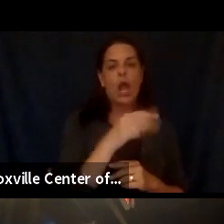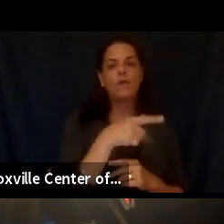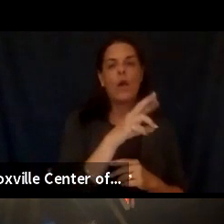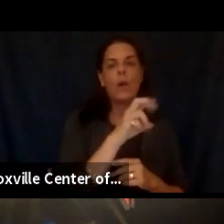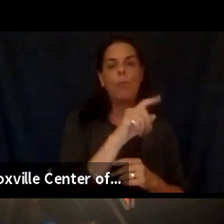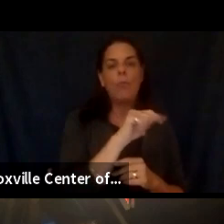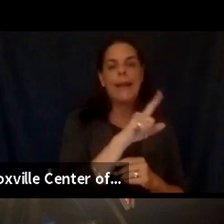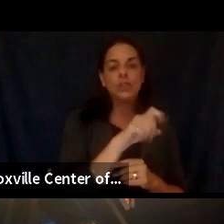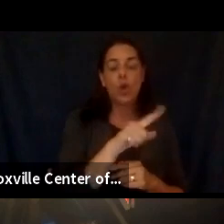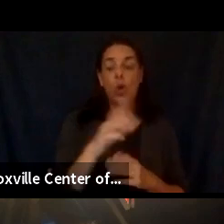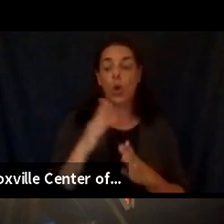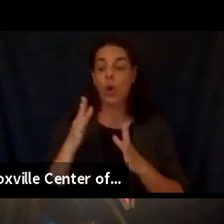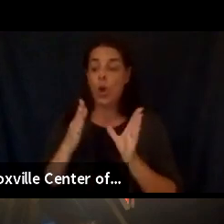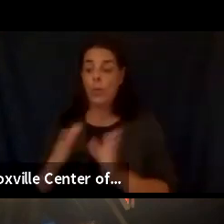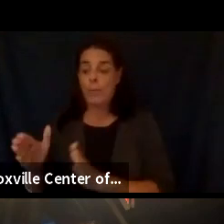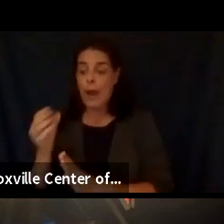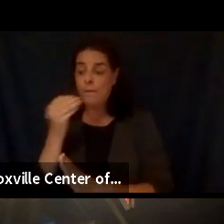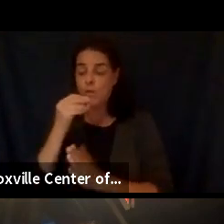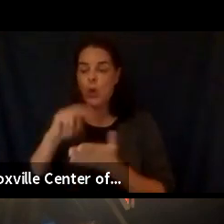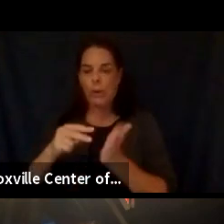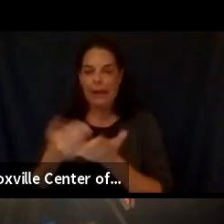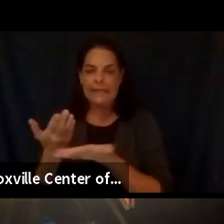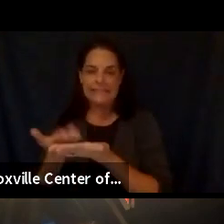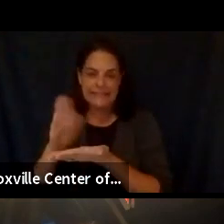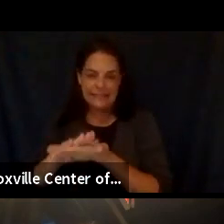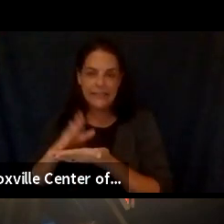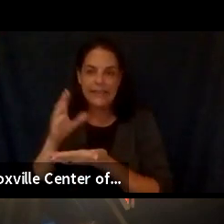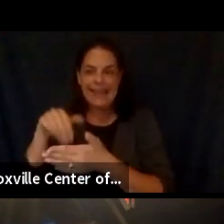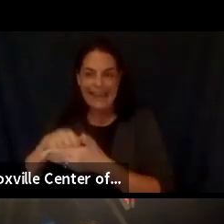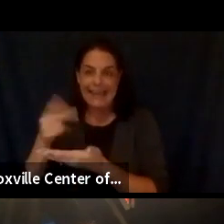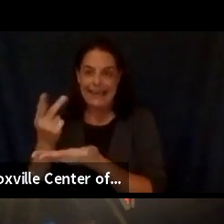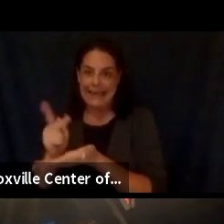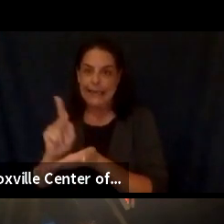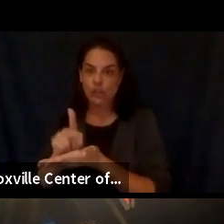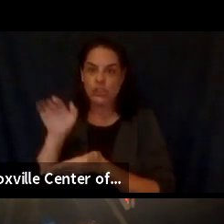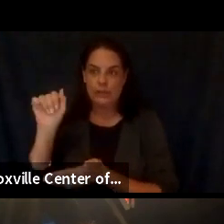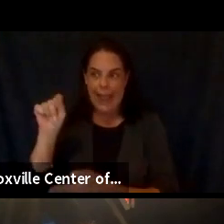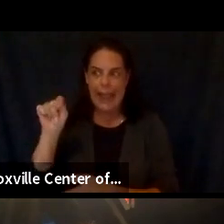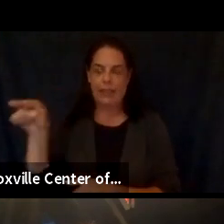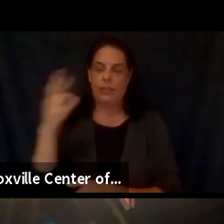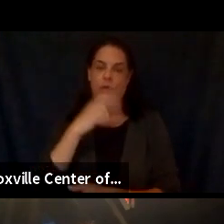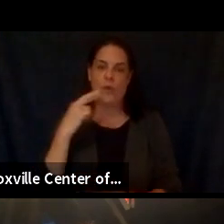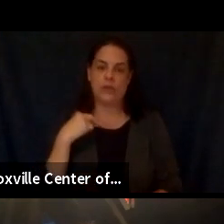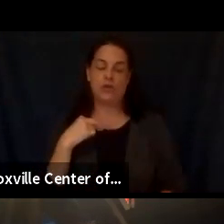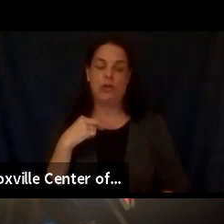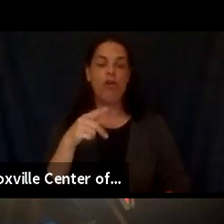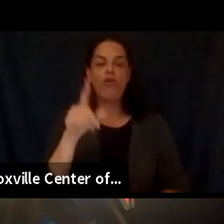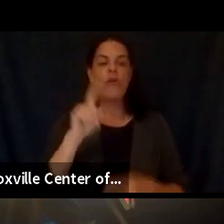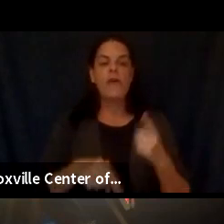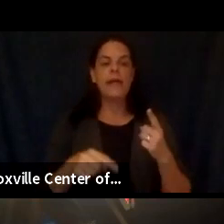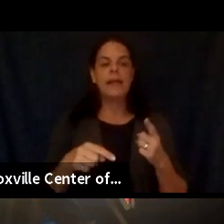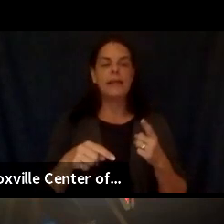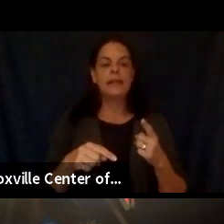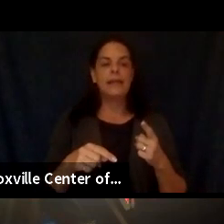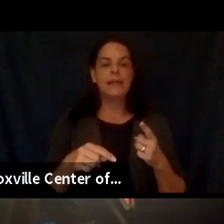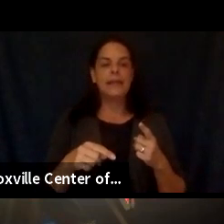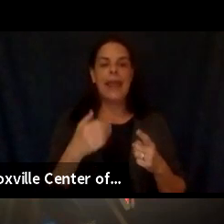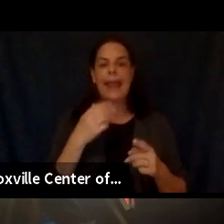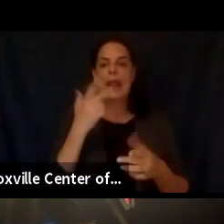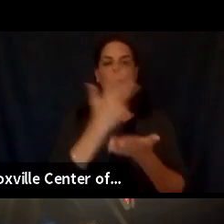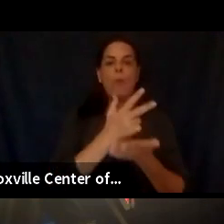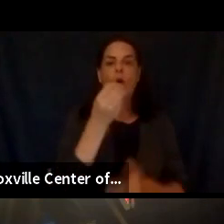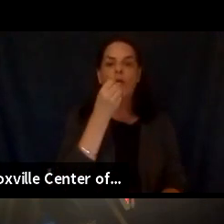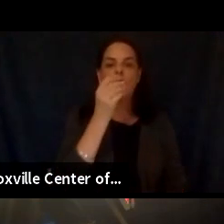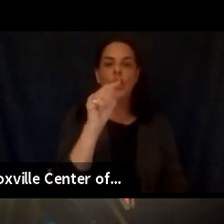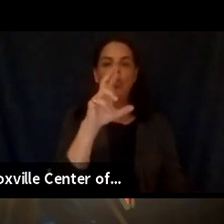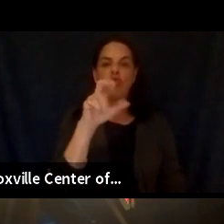Prepared foods means you have a kitchen and you're cooking it. And so you can't just have you can't park a food truck